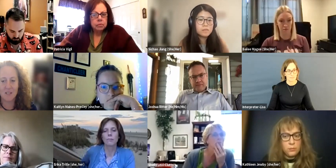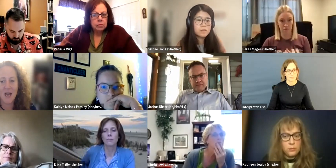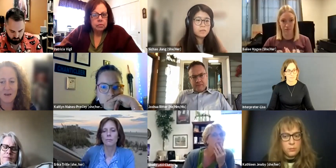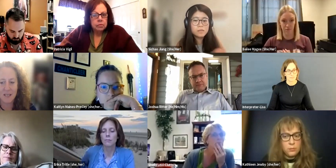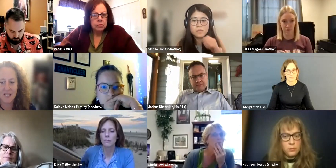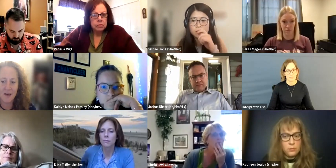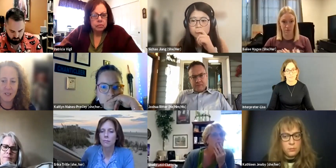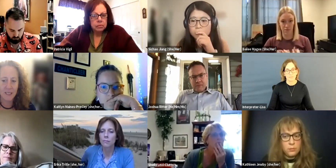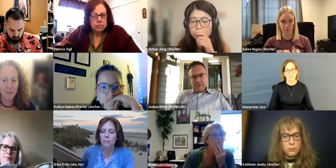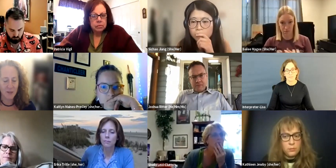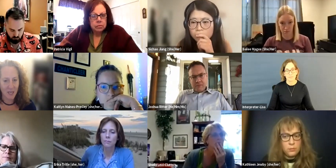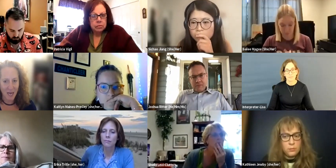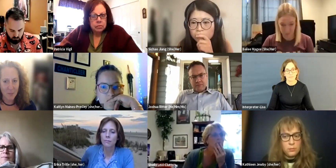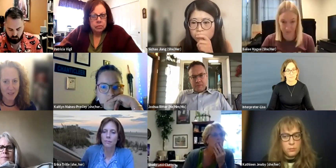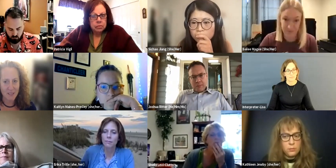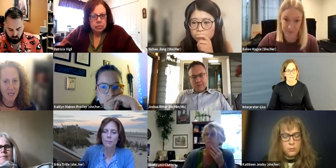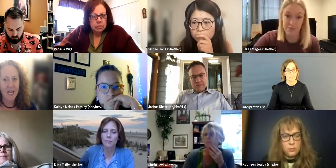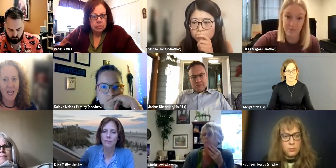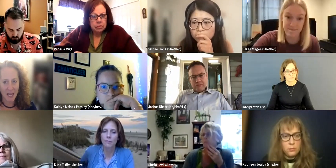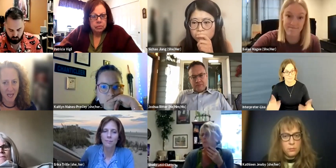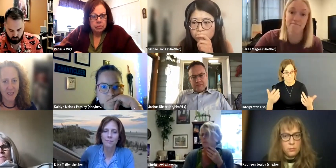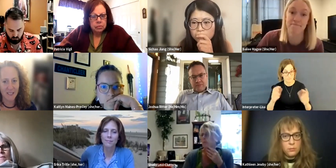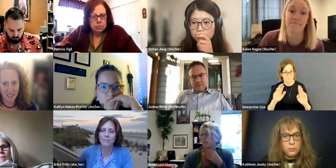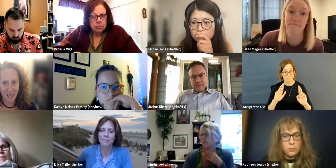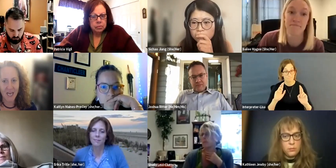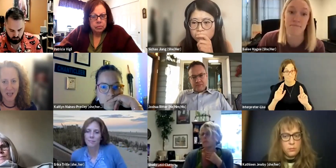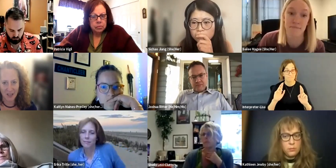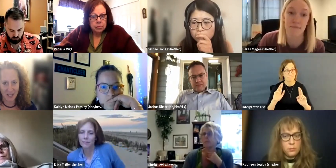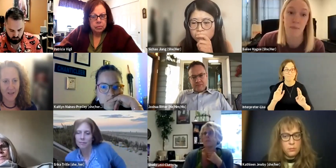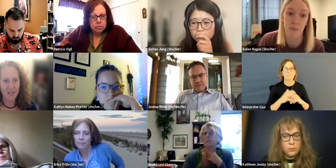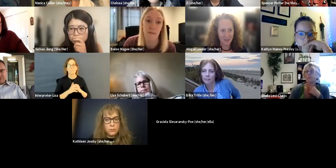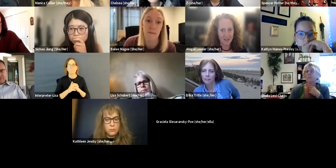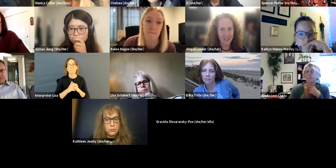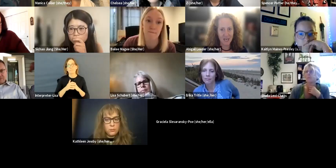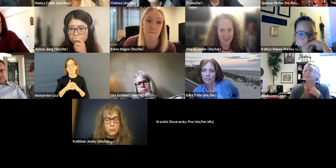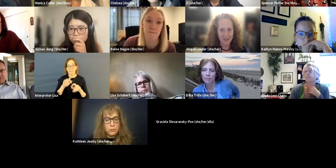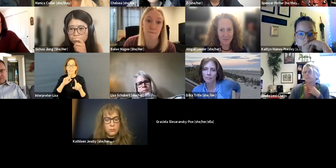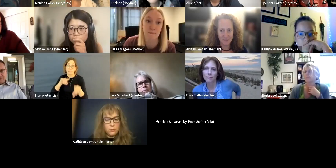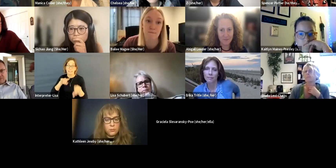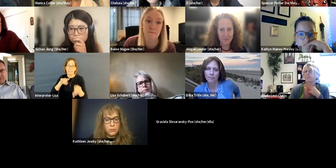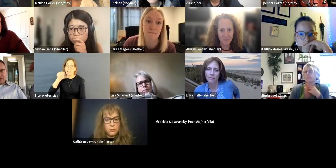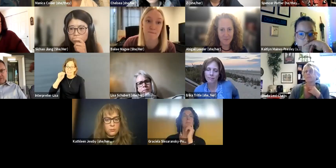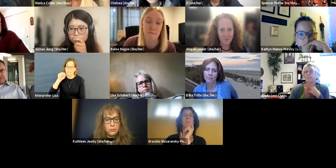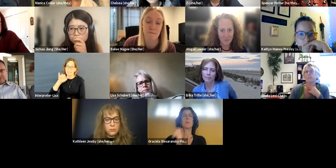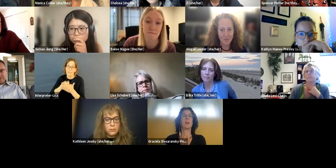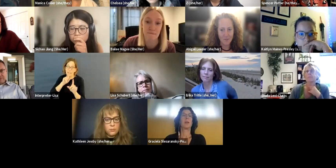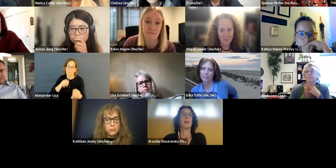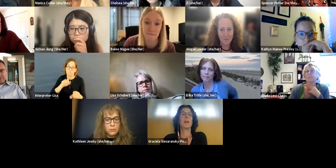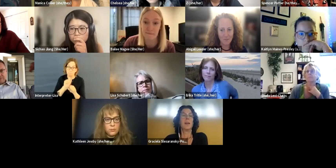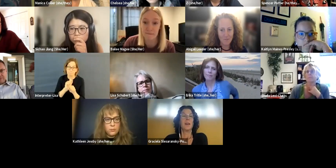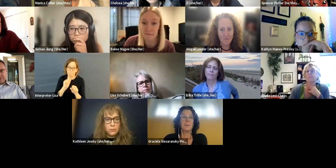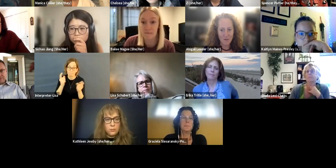the chat. Is that really something that happens? And the answer is yes.